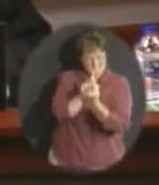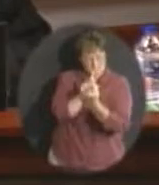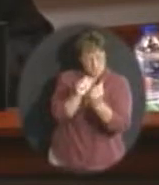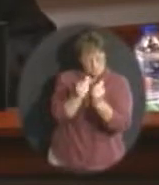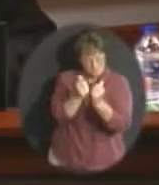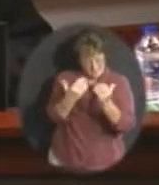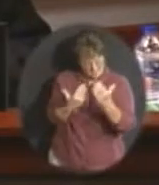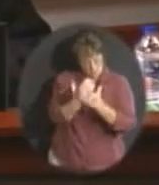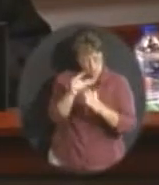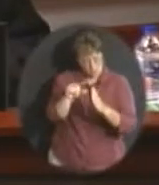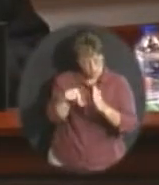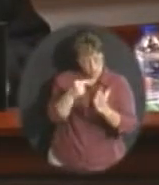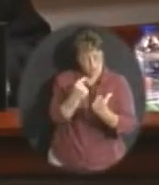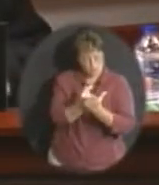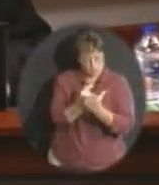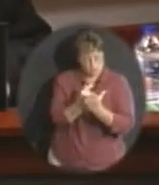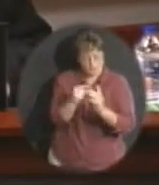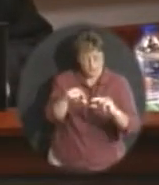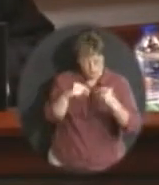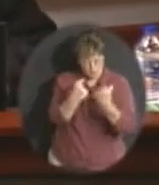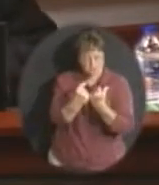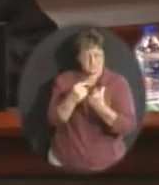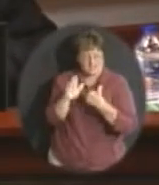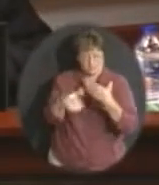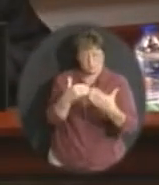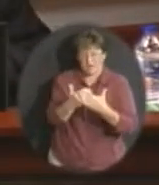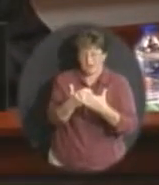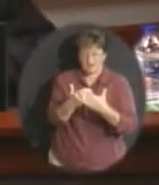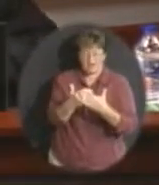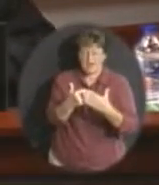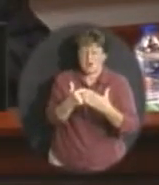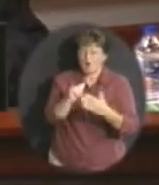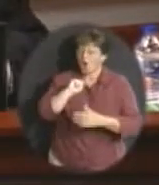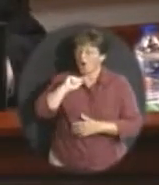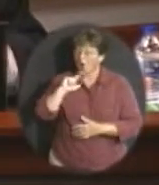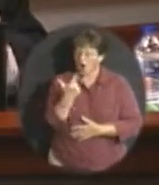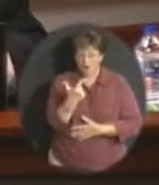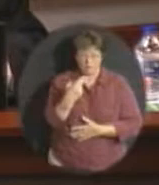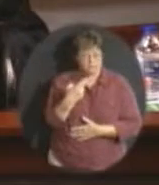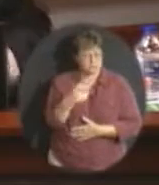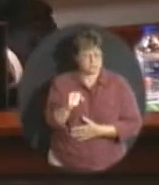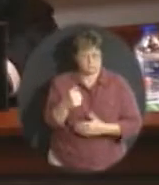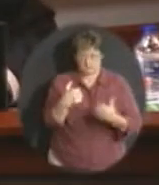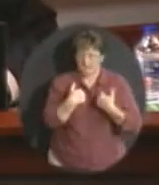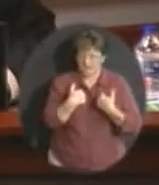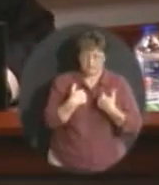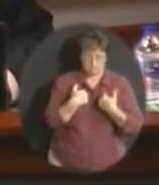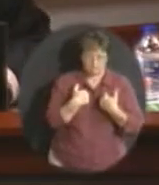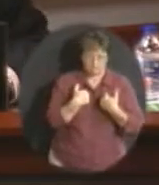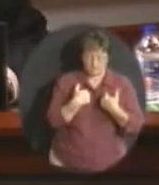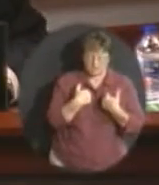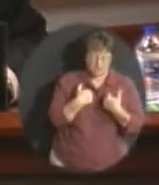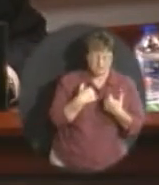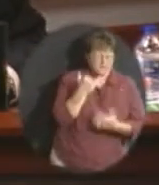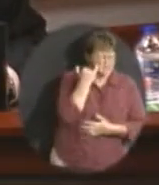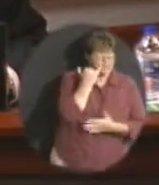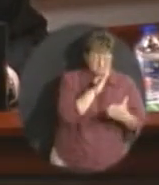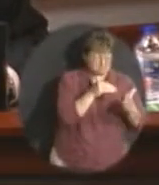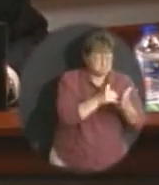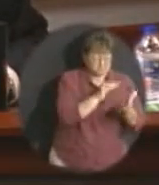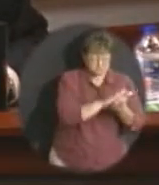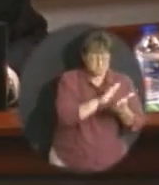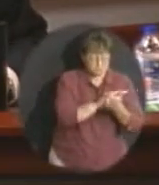that's in place at all of our schools, whether it's the Where Everyone Belongs program at the middle schools or our high school